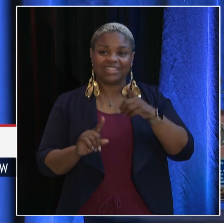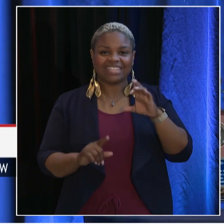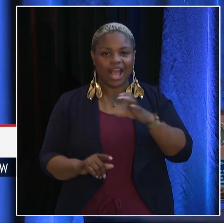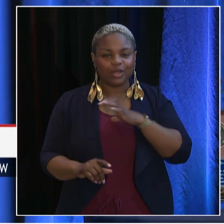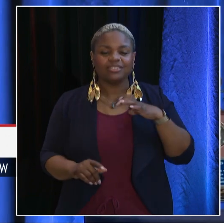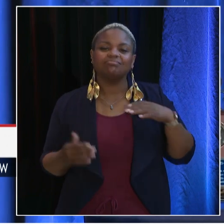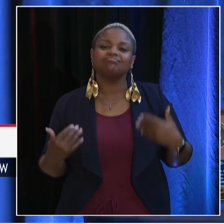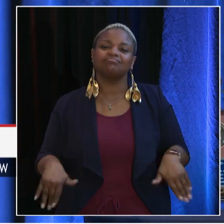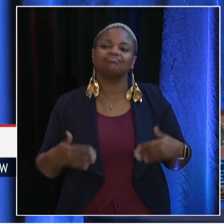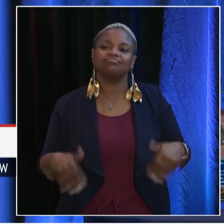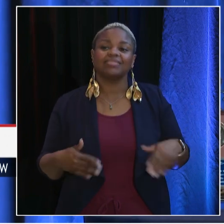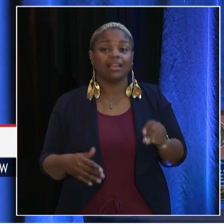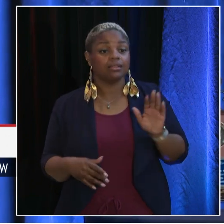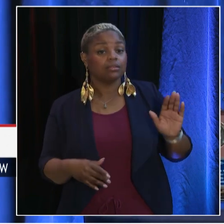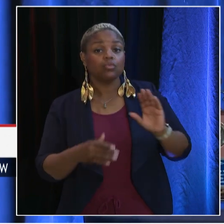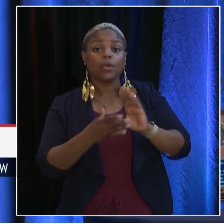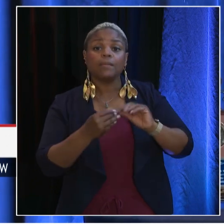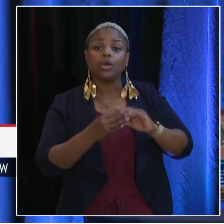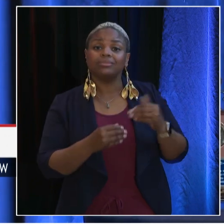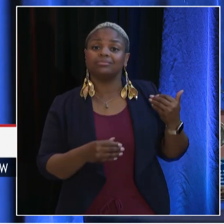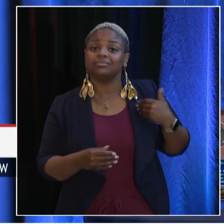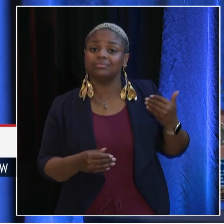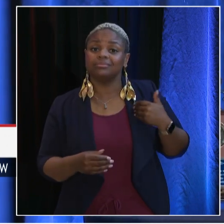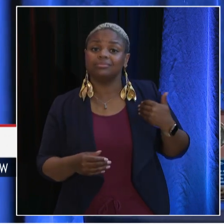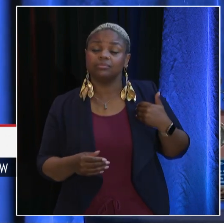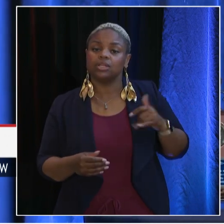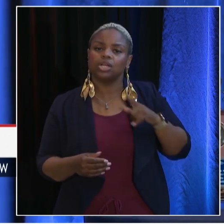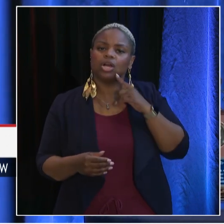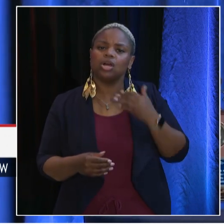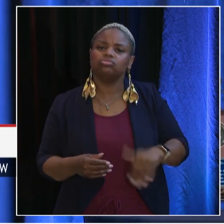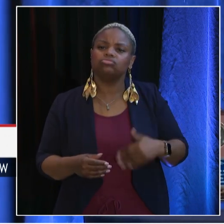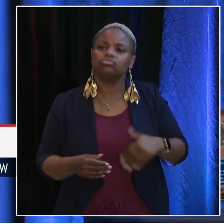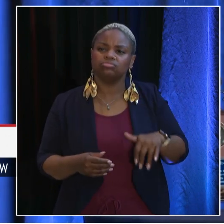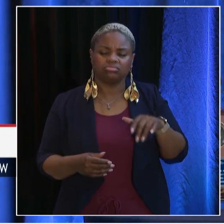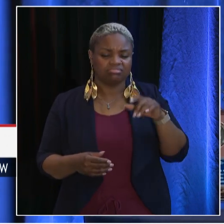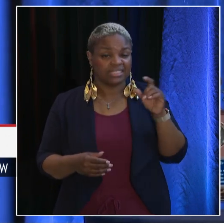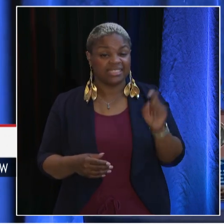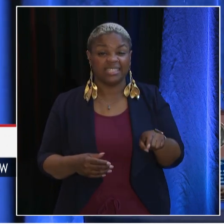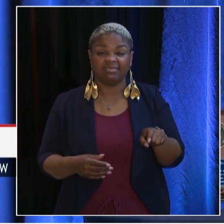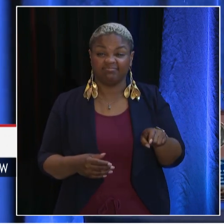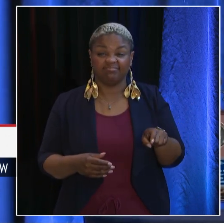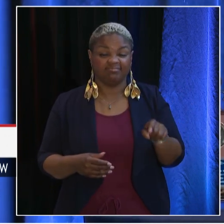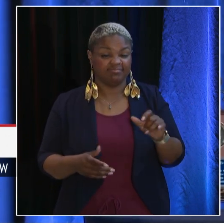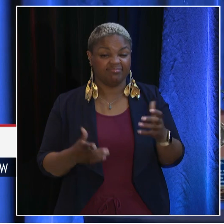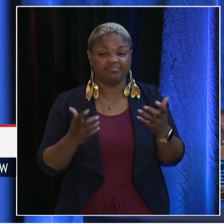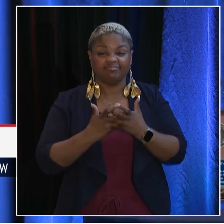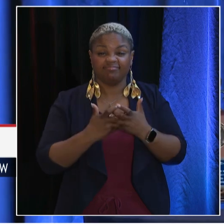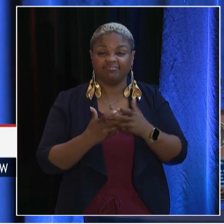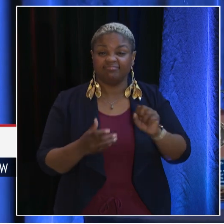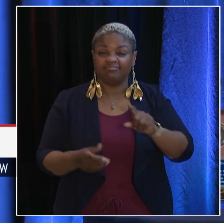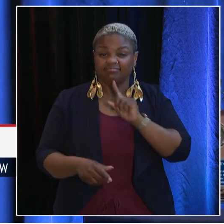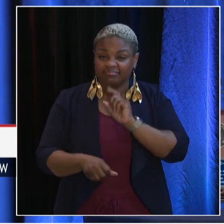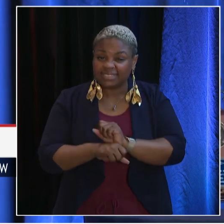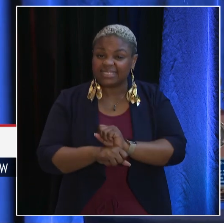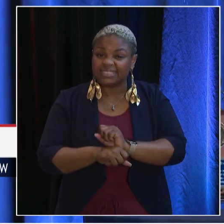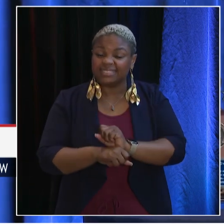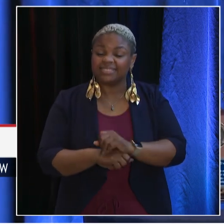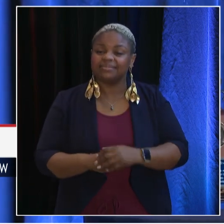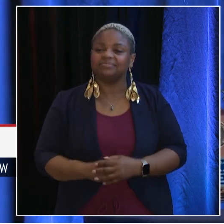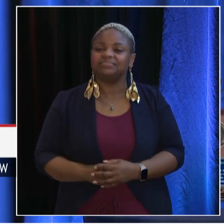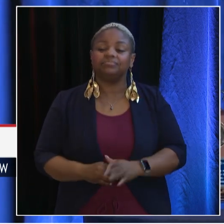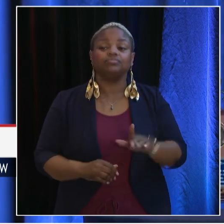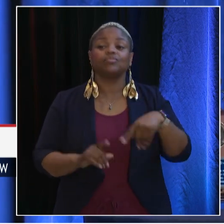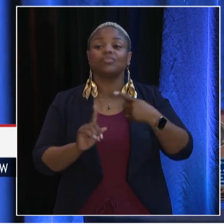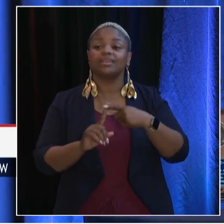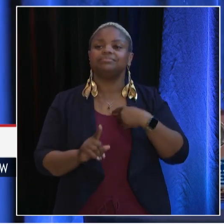were very needed and necessary. And I was sad when I think about